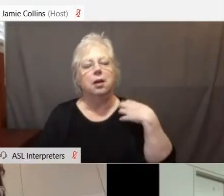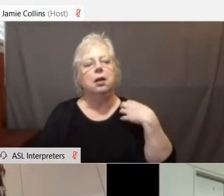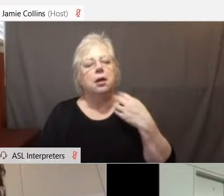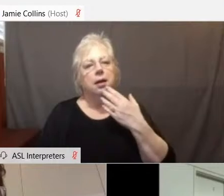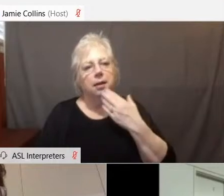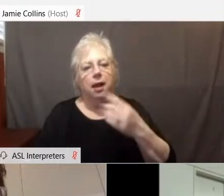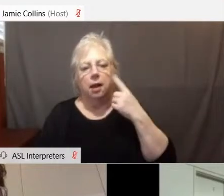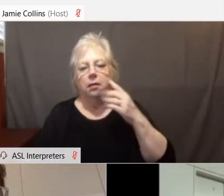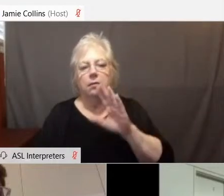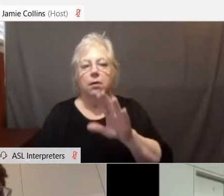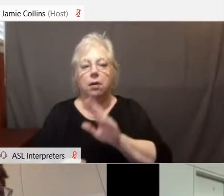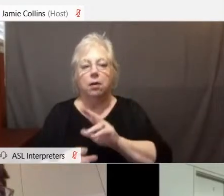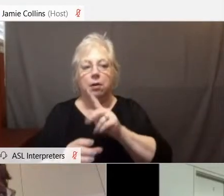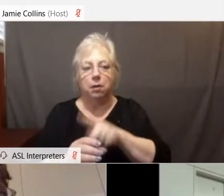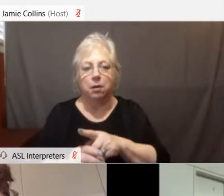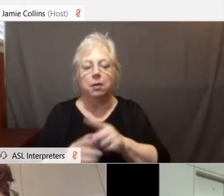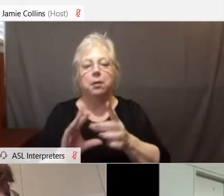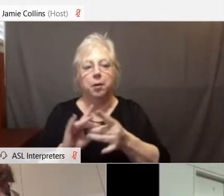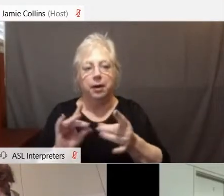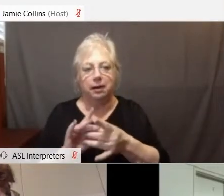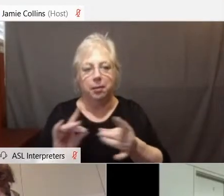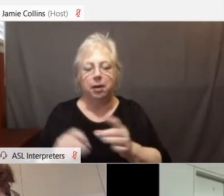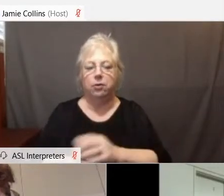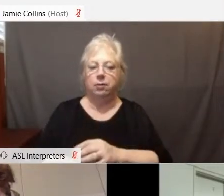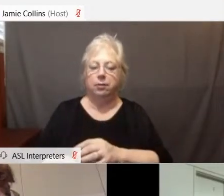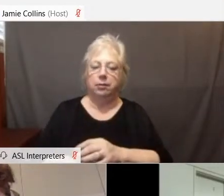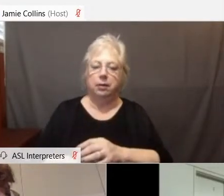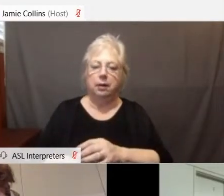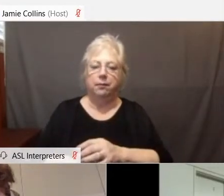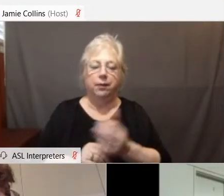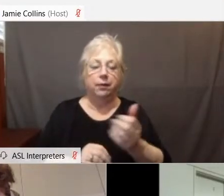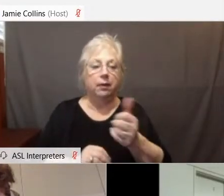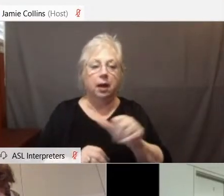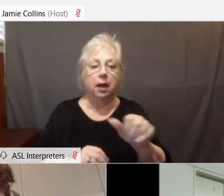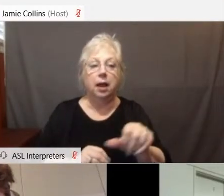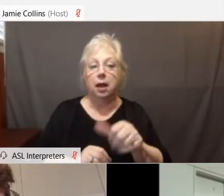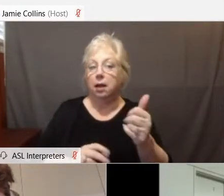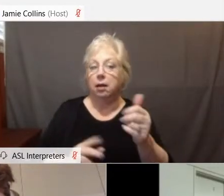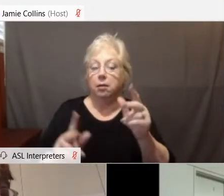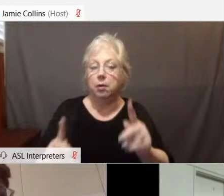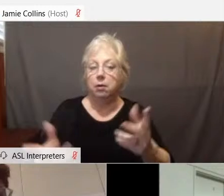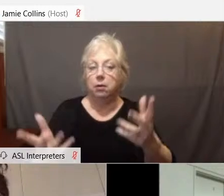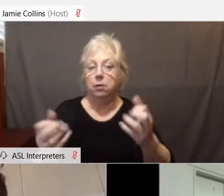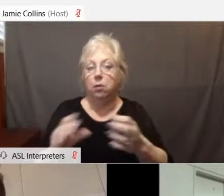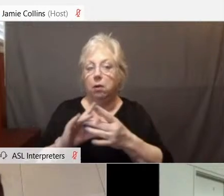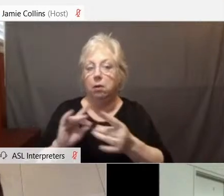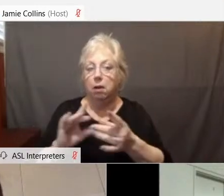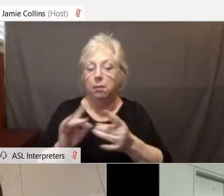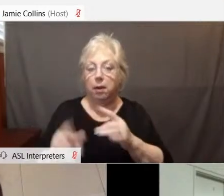participation. Does anyone else care to speak on this issue?